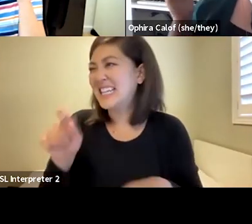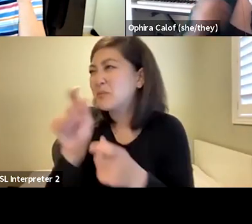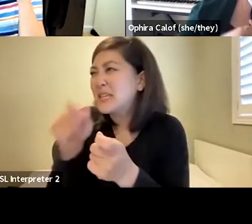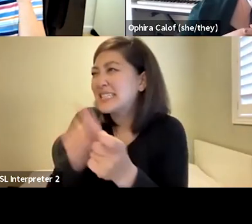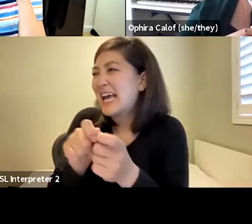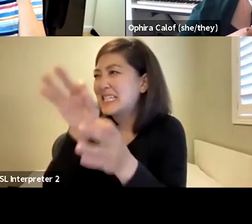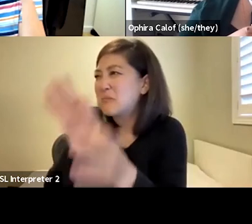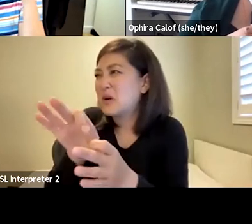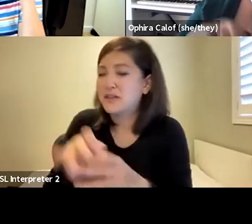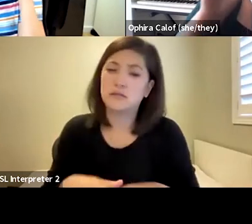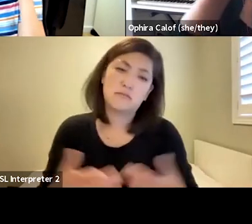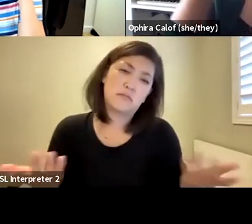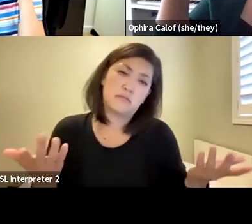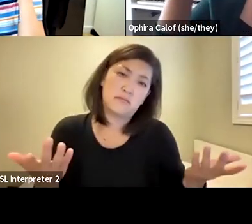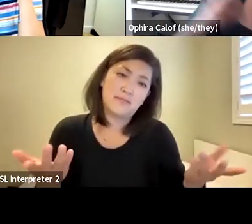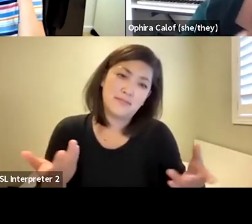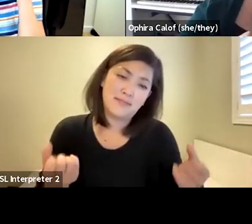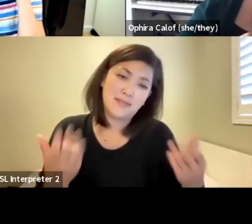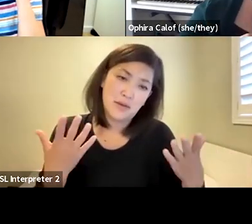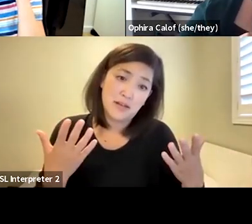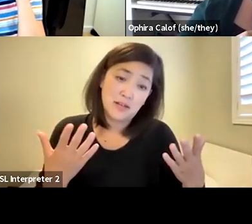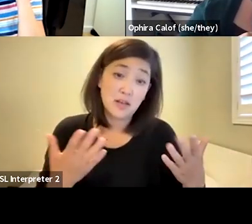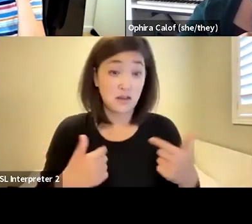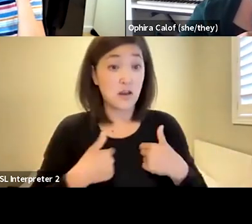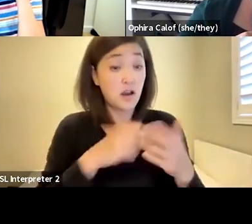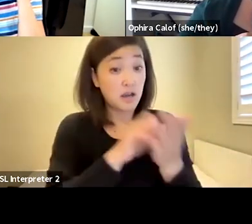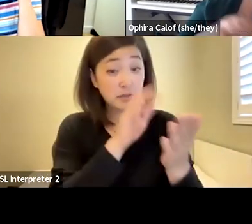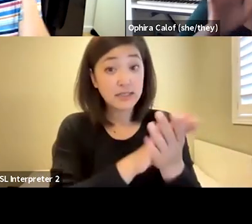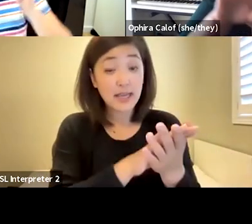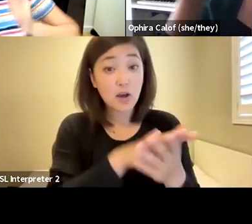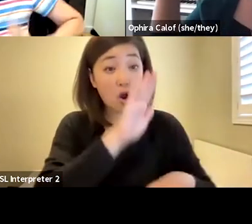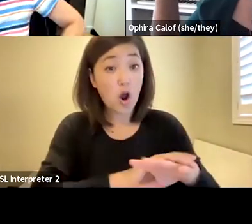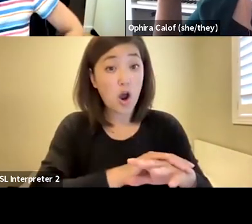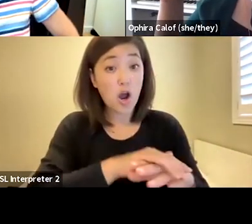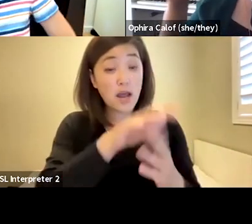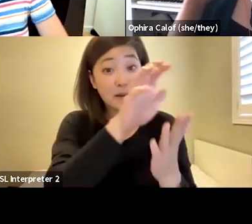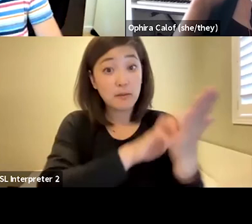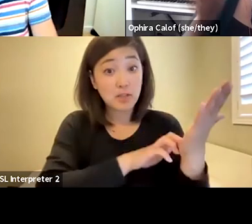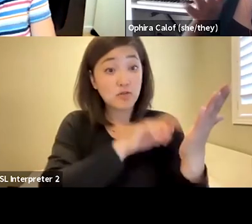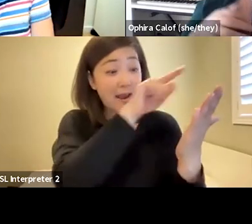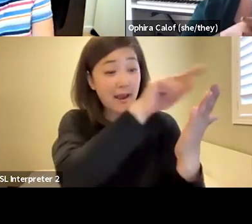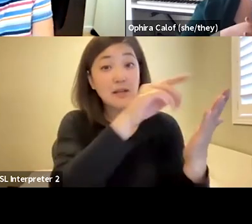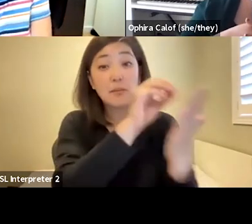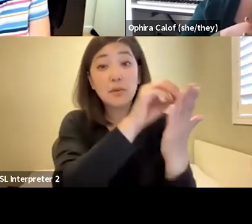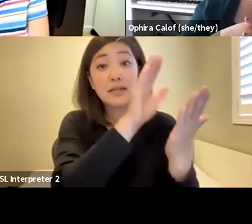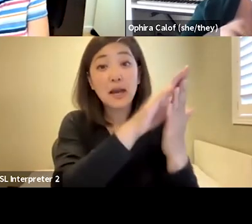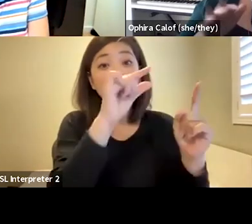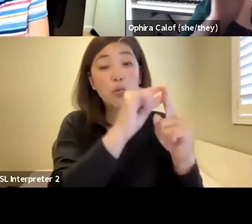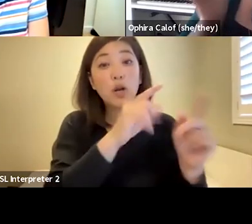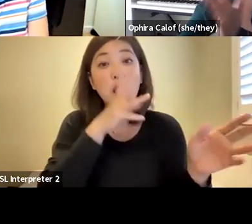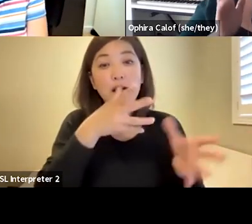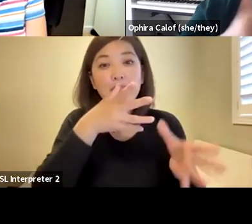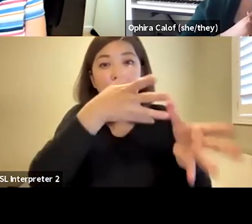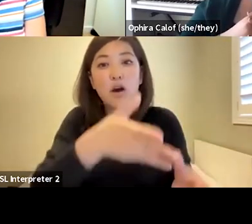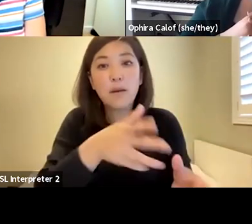no one's seeing your first draft. I put vomit drafts at the top of mine so that I know it's just for me, and whatever I have to say, I